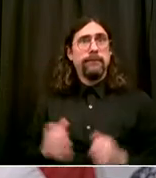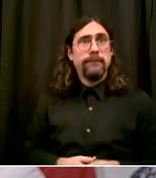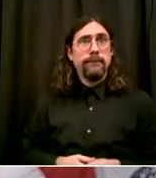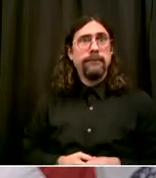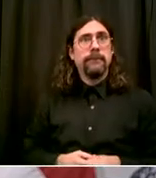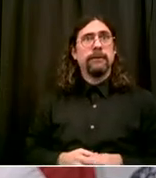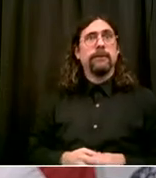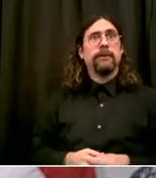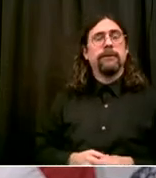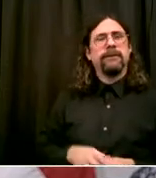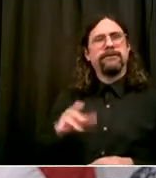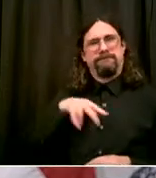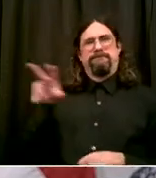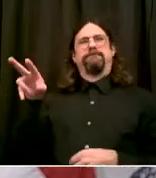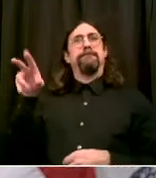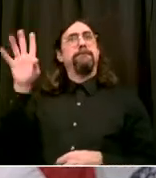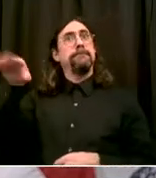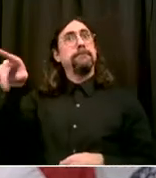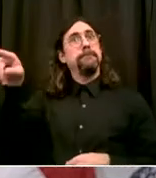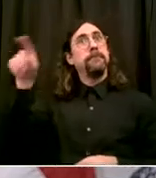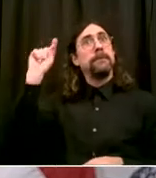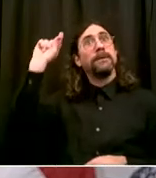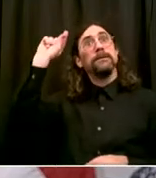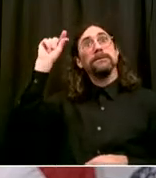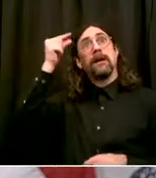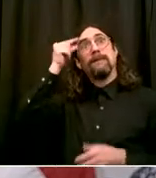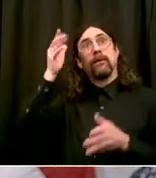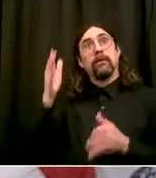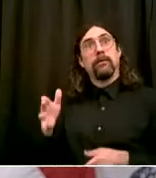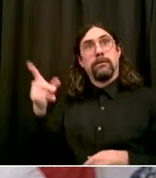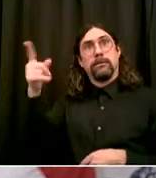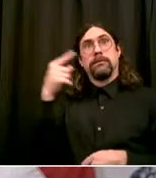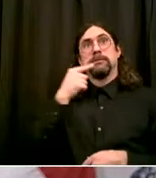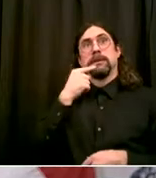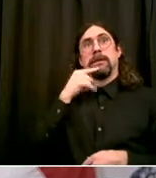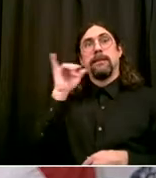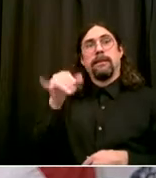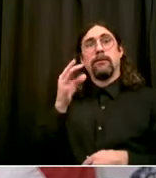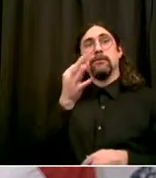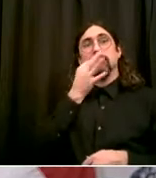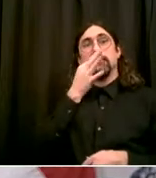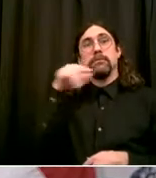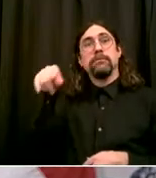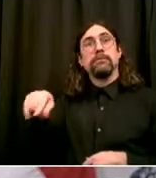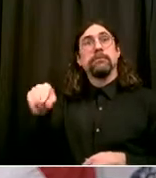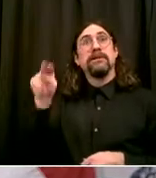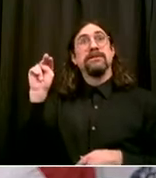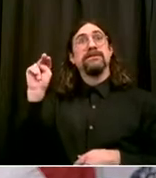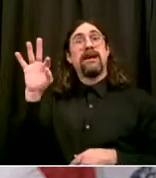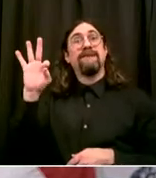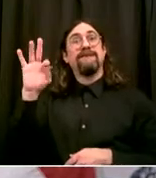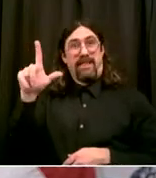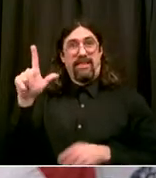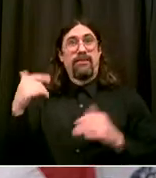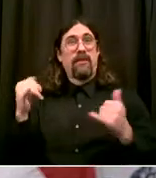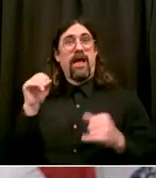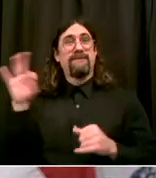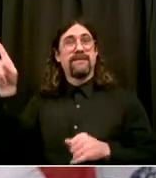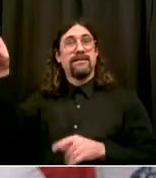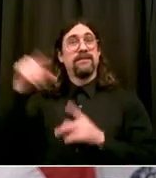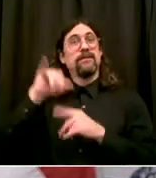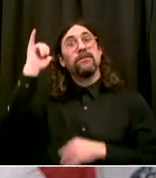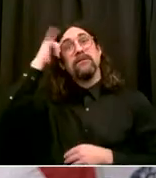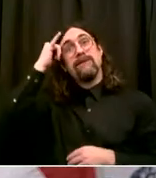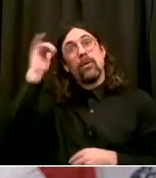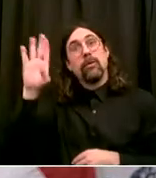Would you be on board if that kind of pilot program were to be tested, say, at Madison Square Garden or a few months down the line at